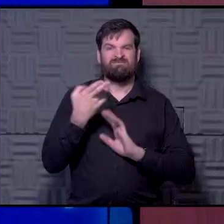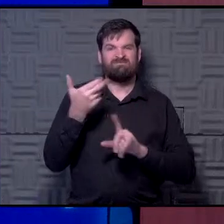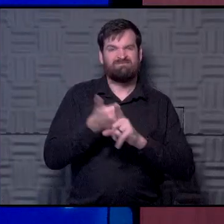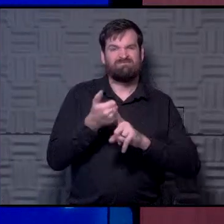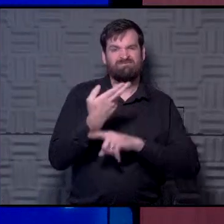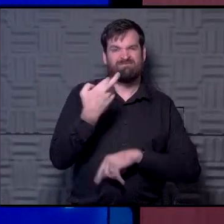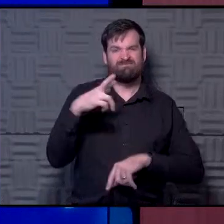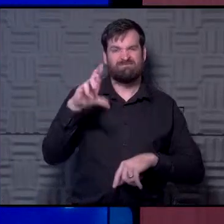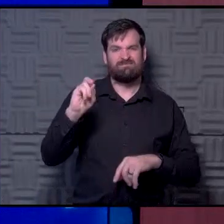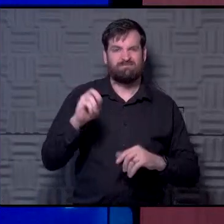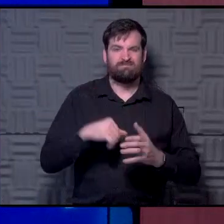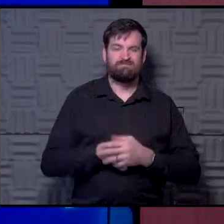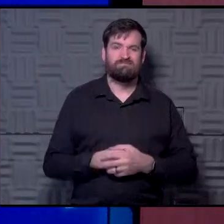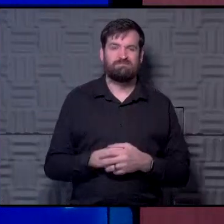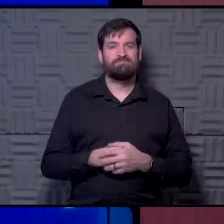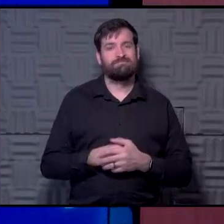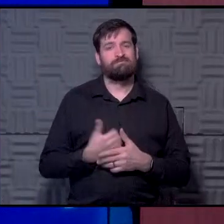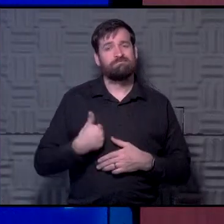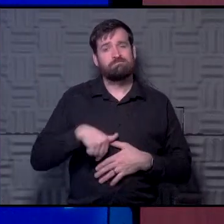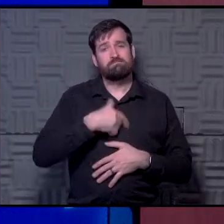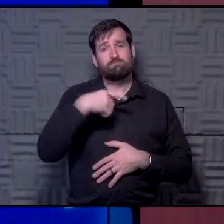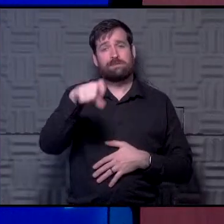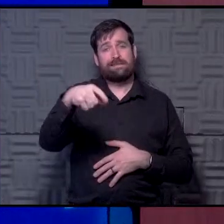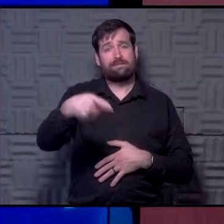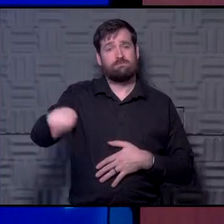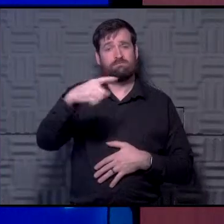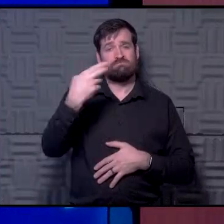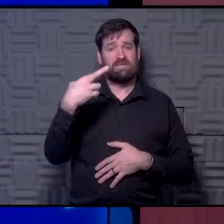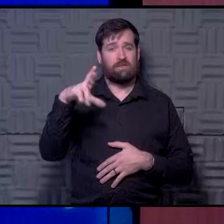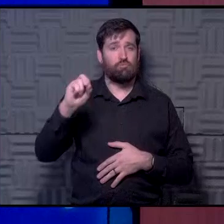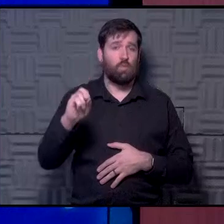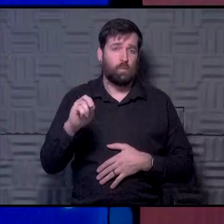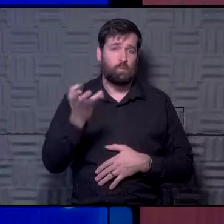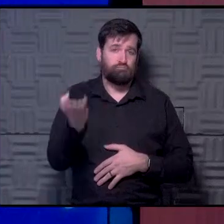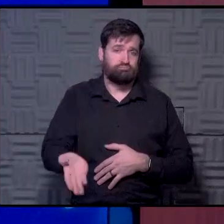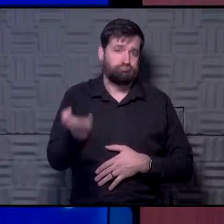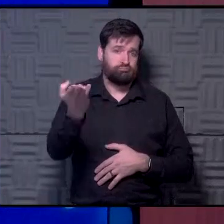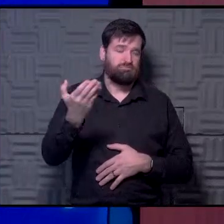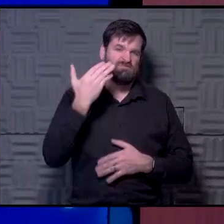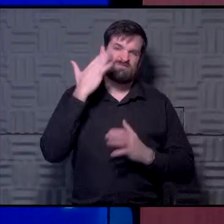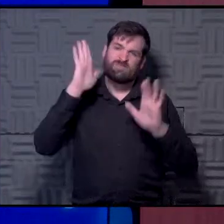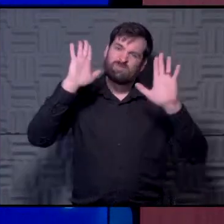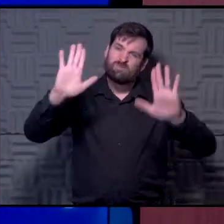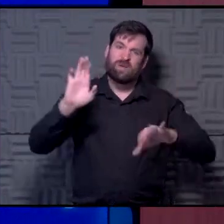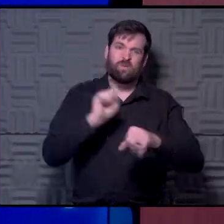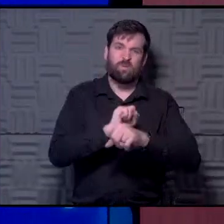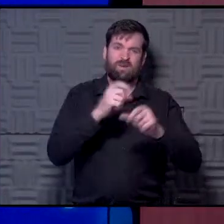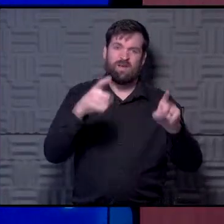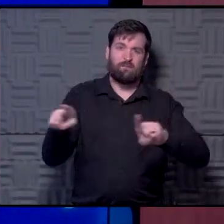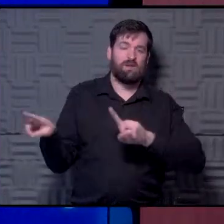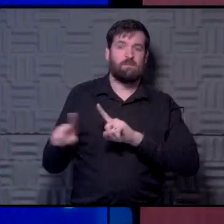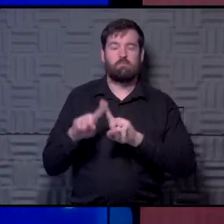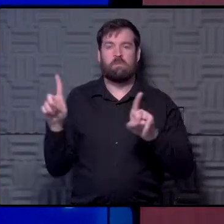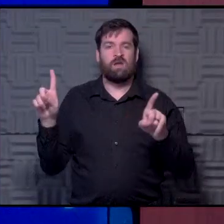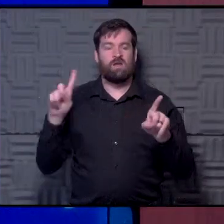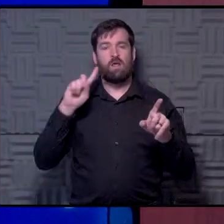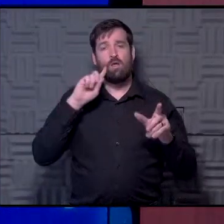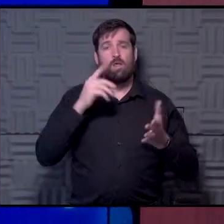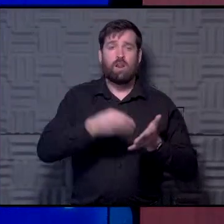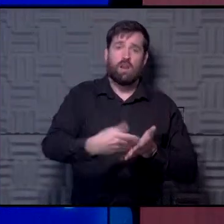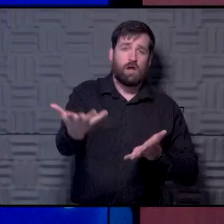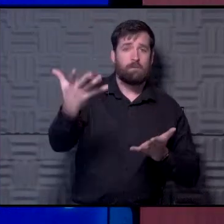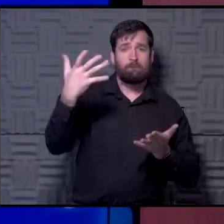hero. We need you to be a hero. You've heard a lot, some great work being done. But don't lose this